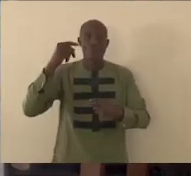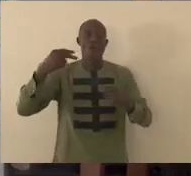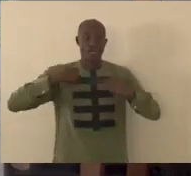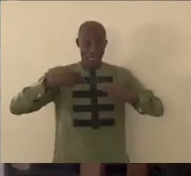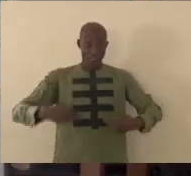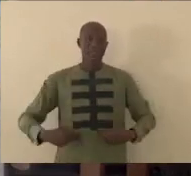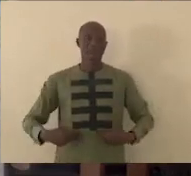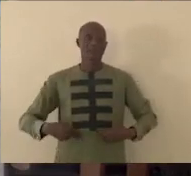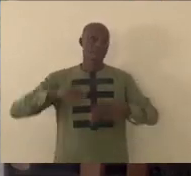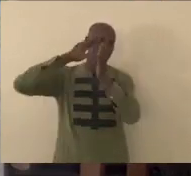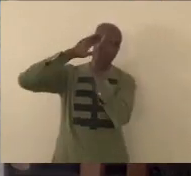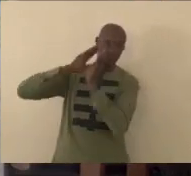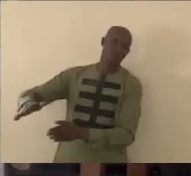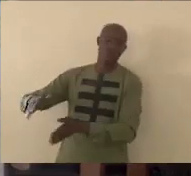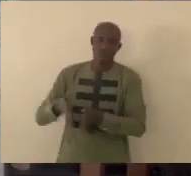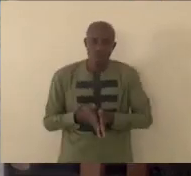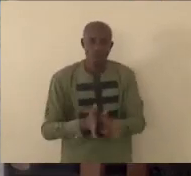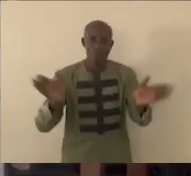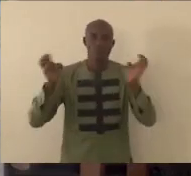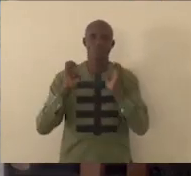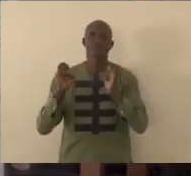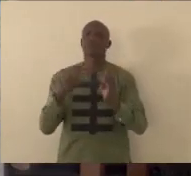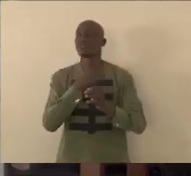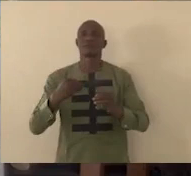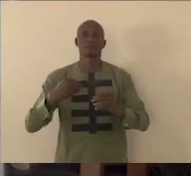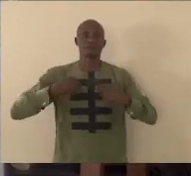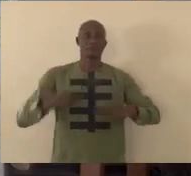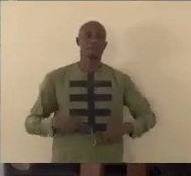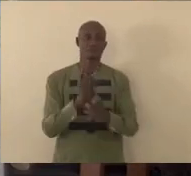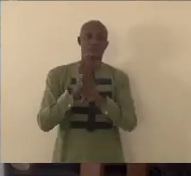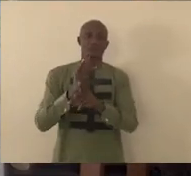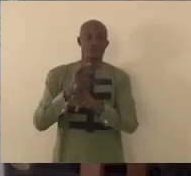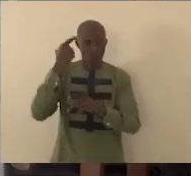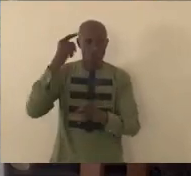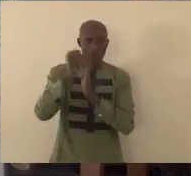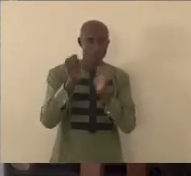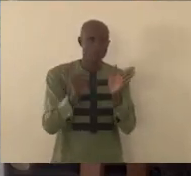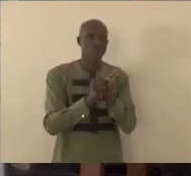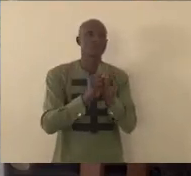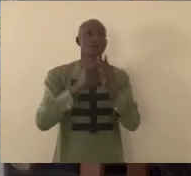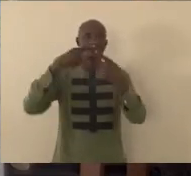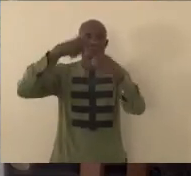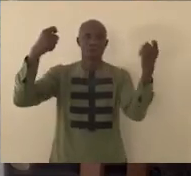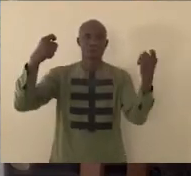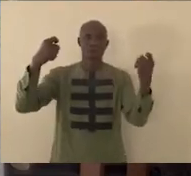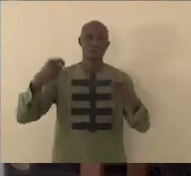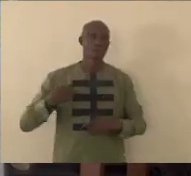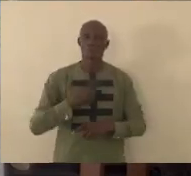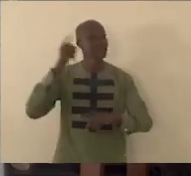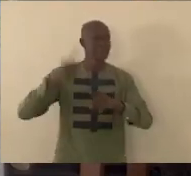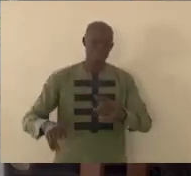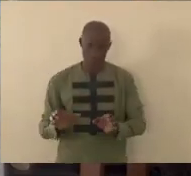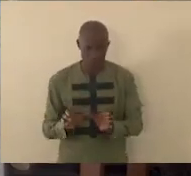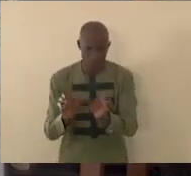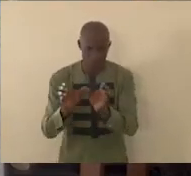medical treatment while abandoning public education and public health care to a state of utter decay. We